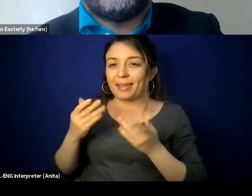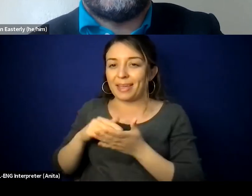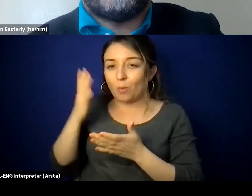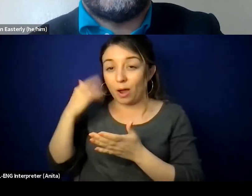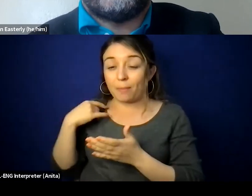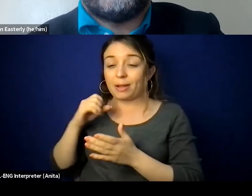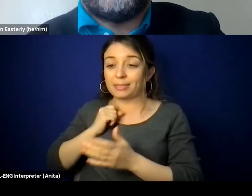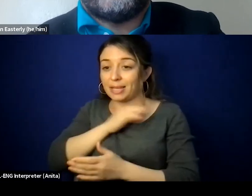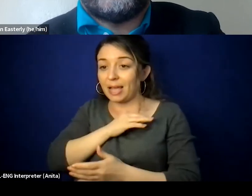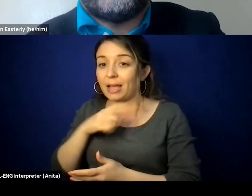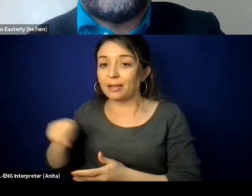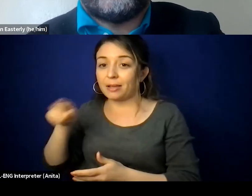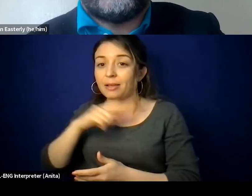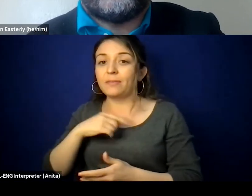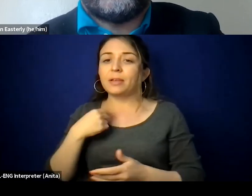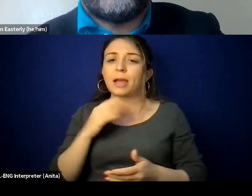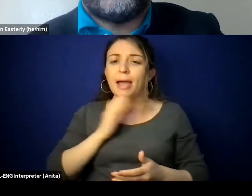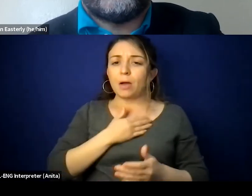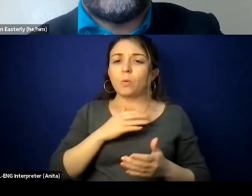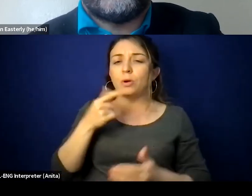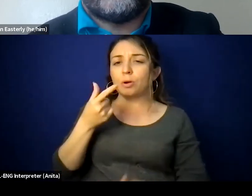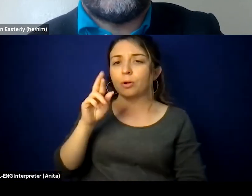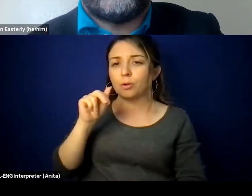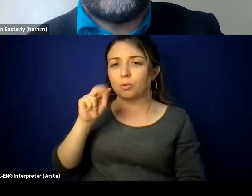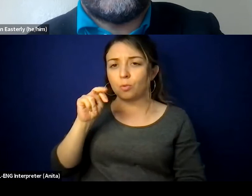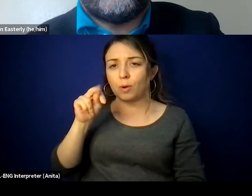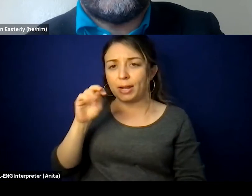grantee community is pretty exceptional. And